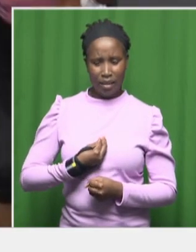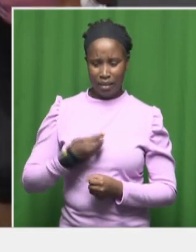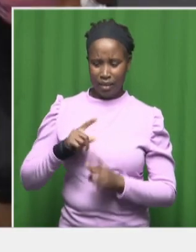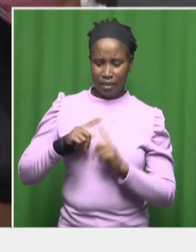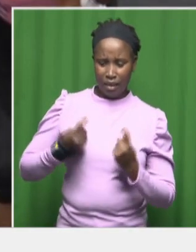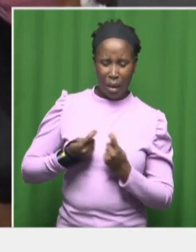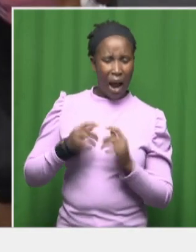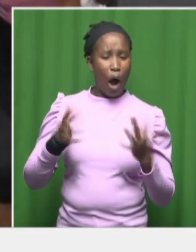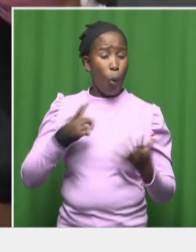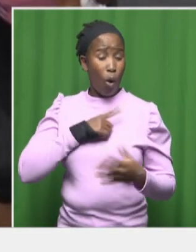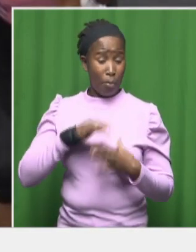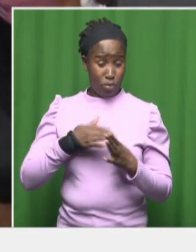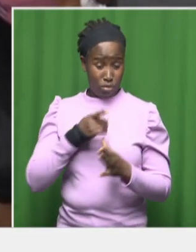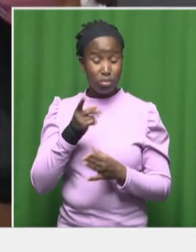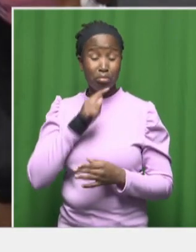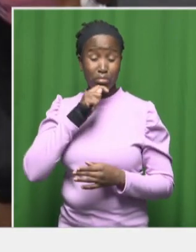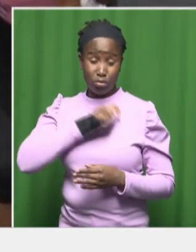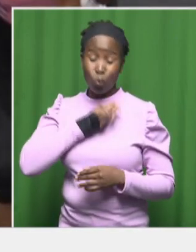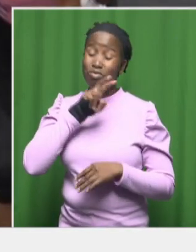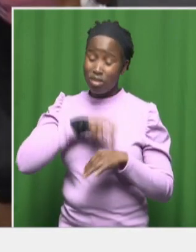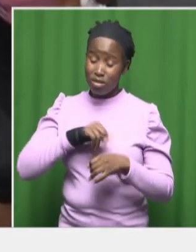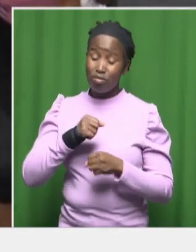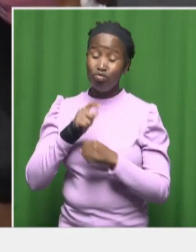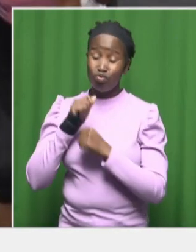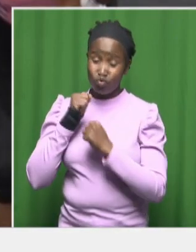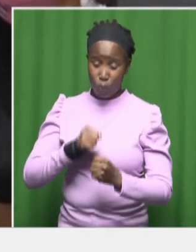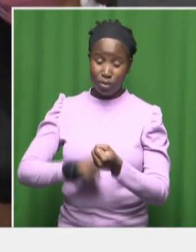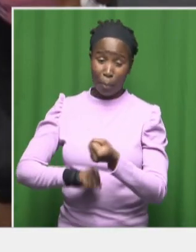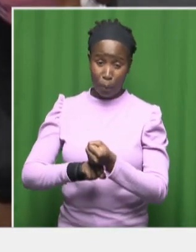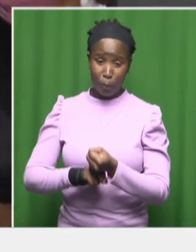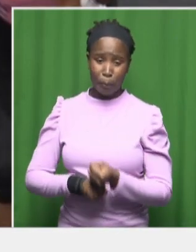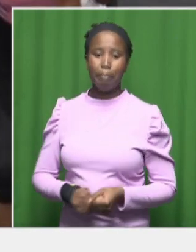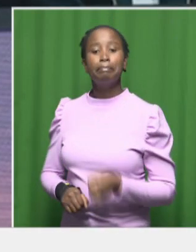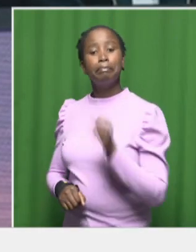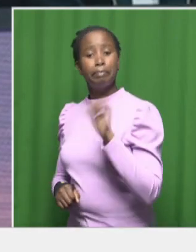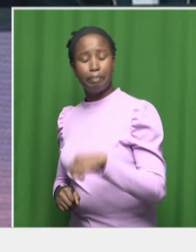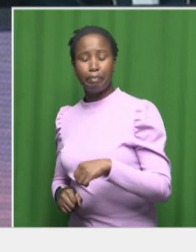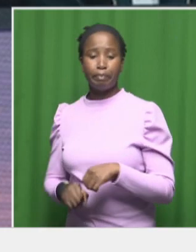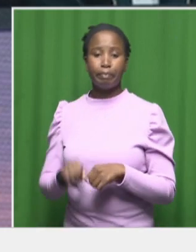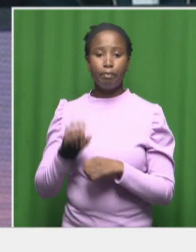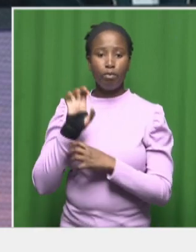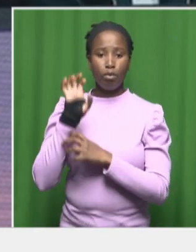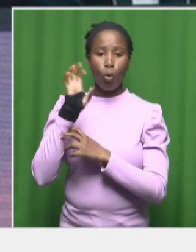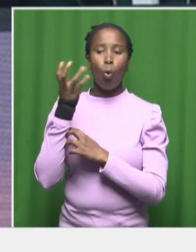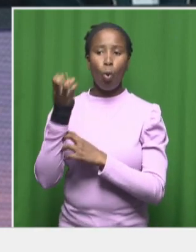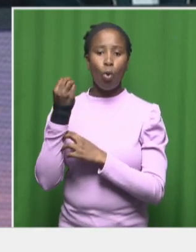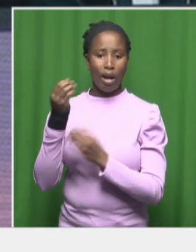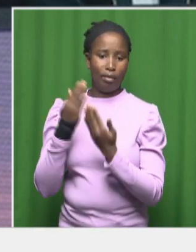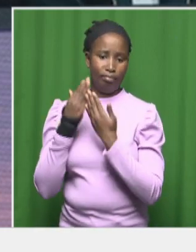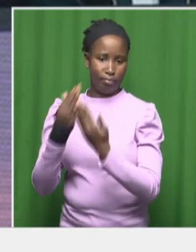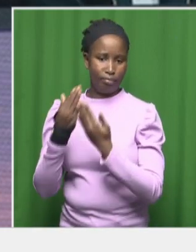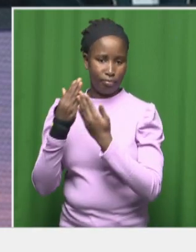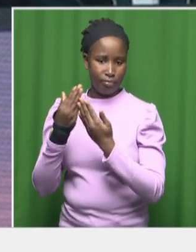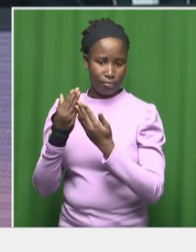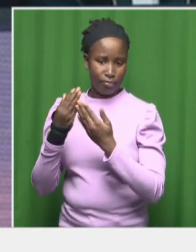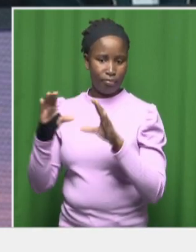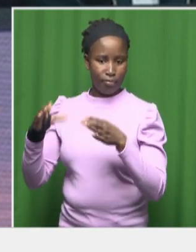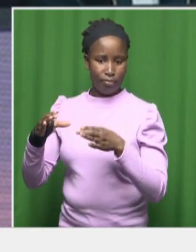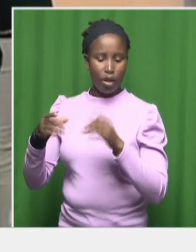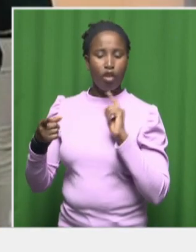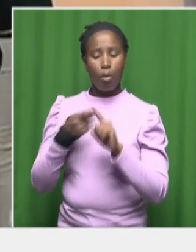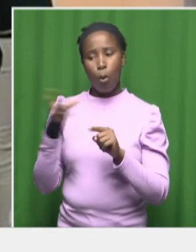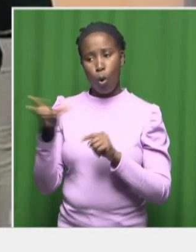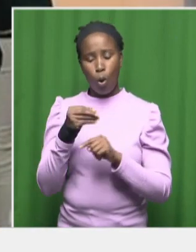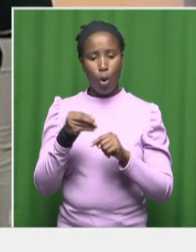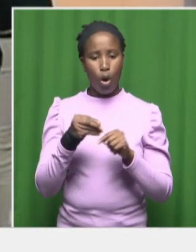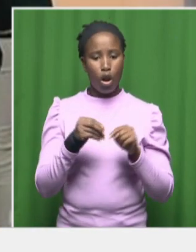proper support. Yeah, I could just speak for Tshwane Netball, where we have academies in all our 7 sub-regions, and